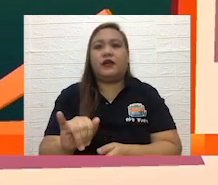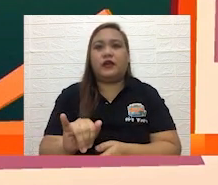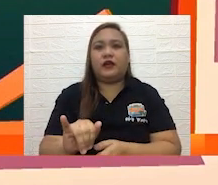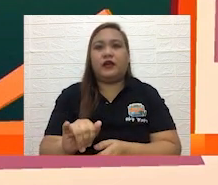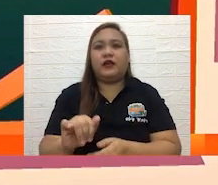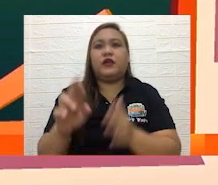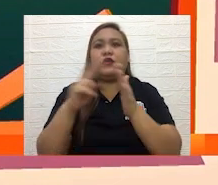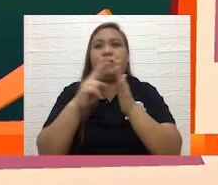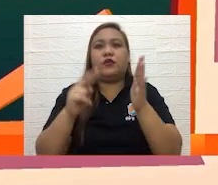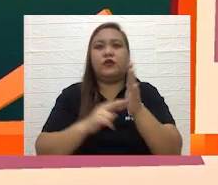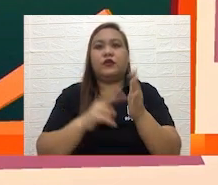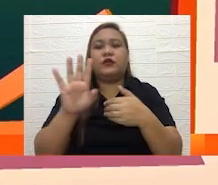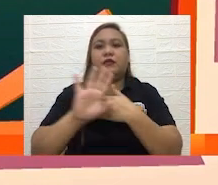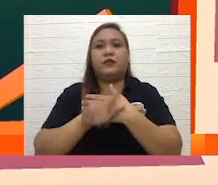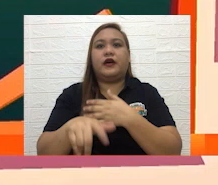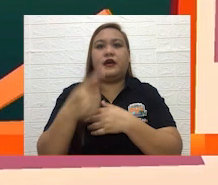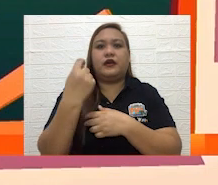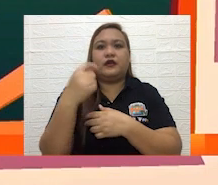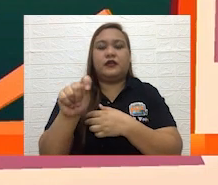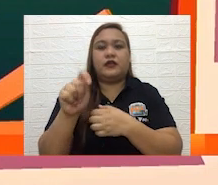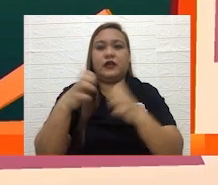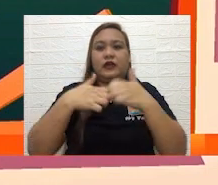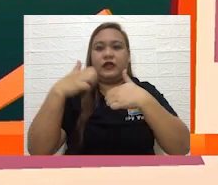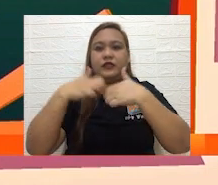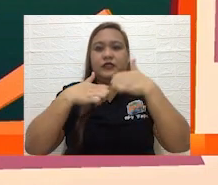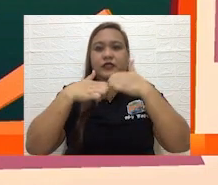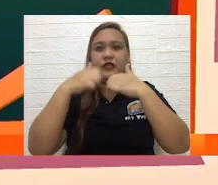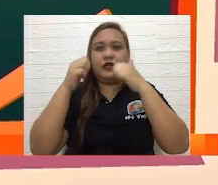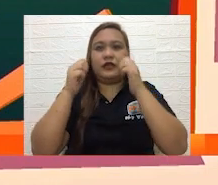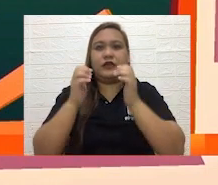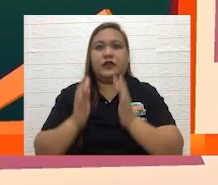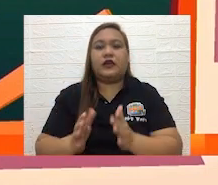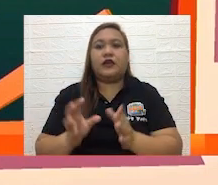house which is situated near the seashore of